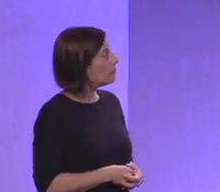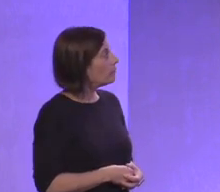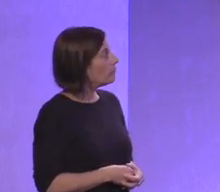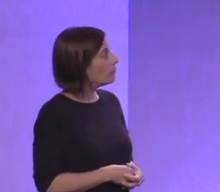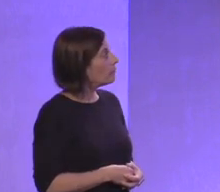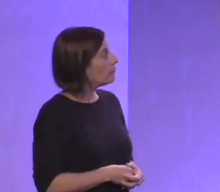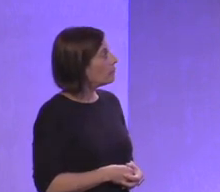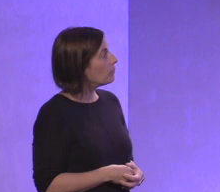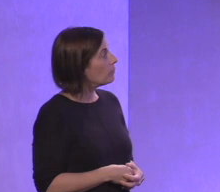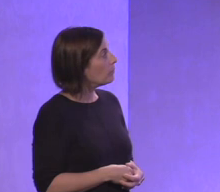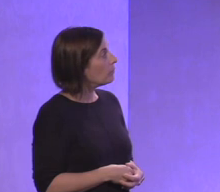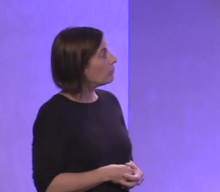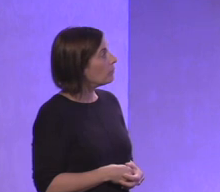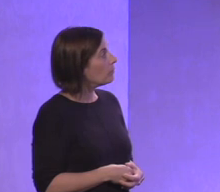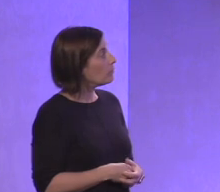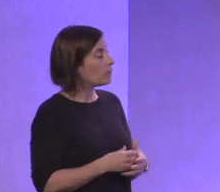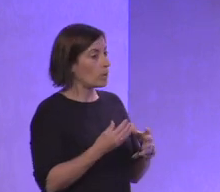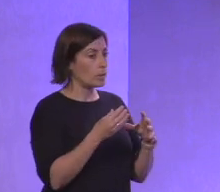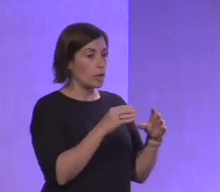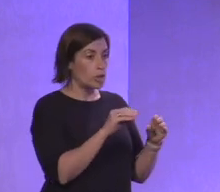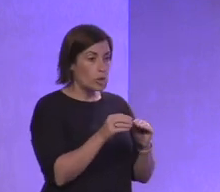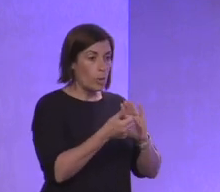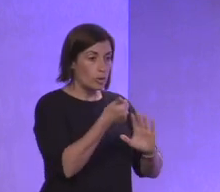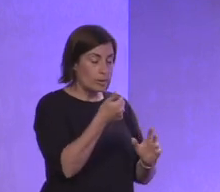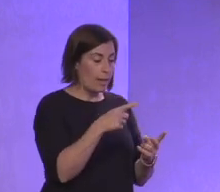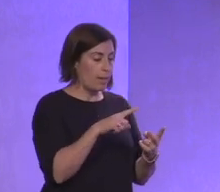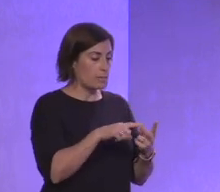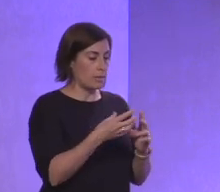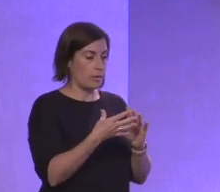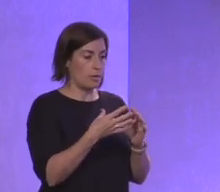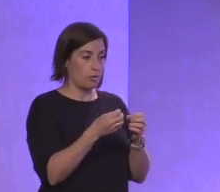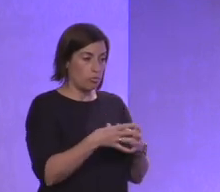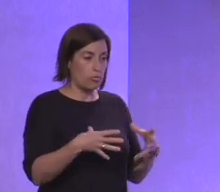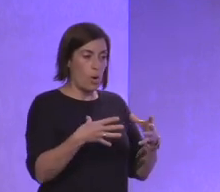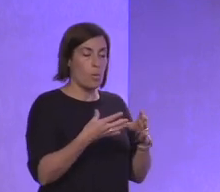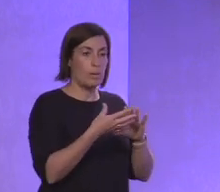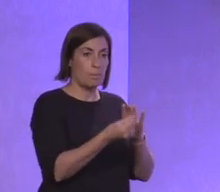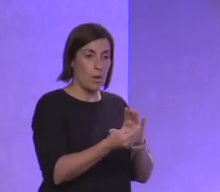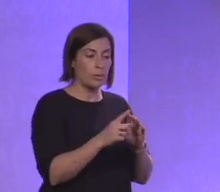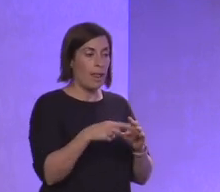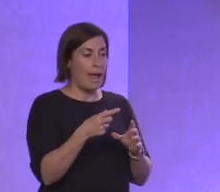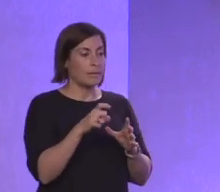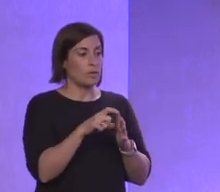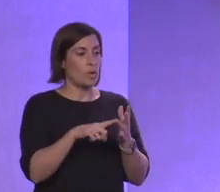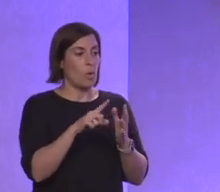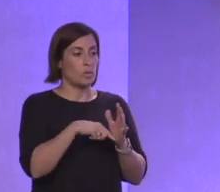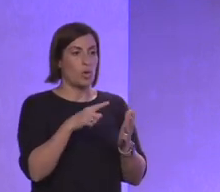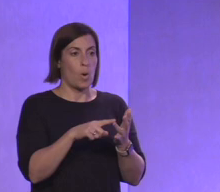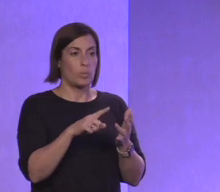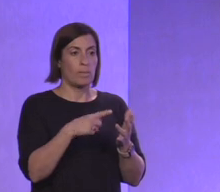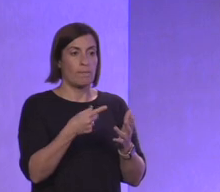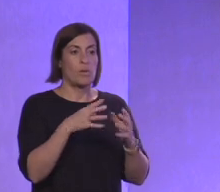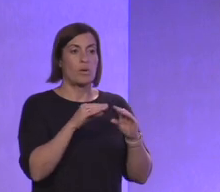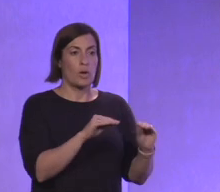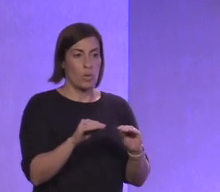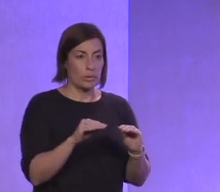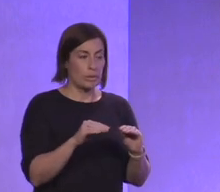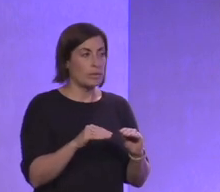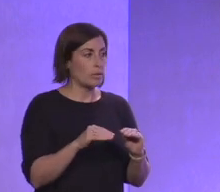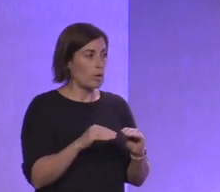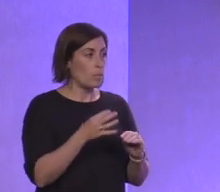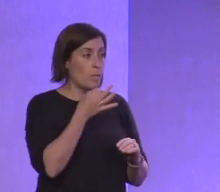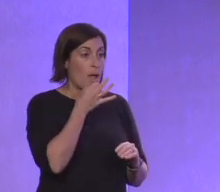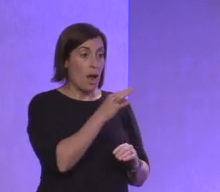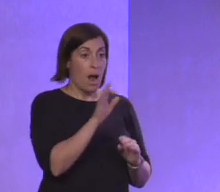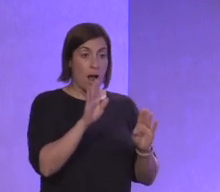the GROW model, and running your own dojos. I'd just like to end on one more question. Who here now is going to have a